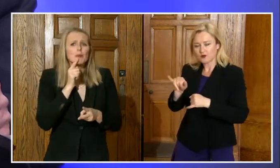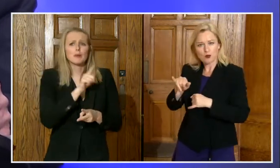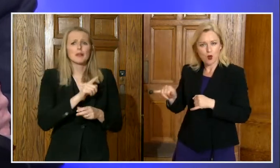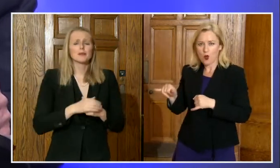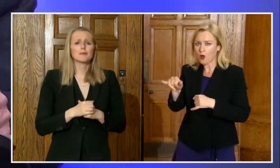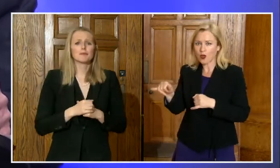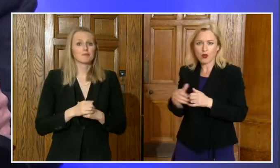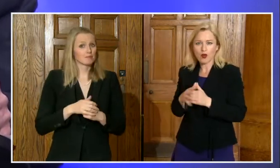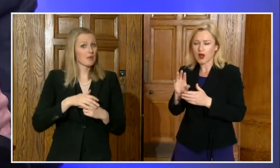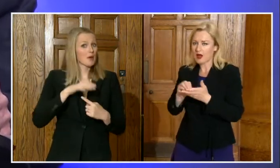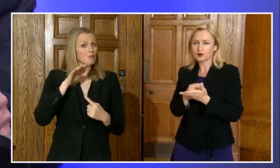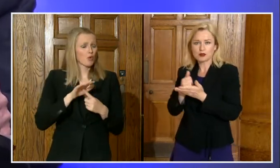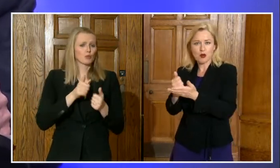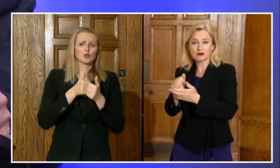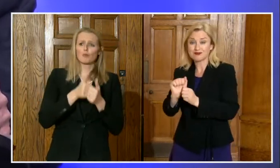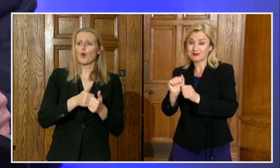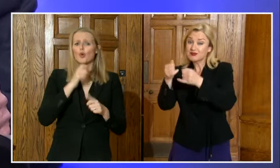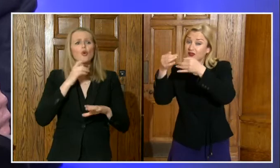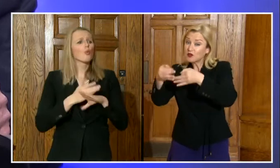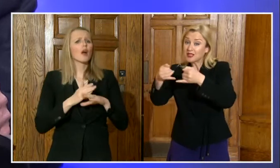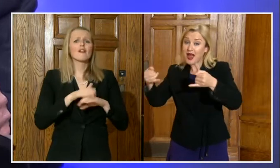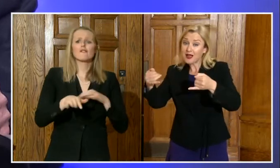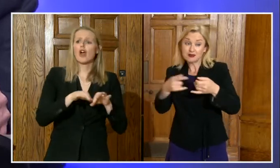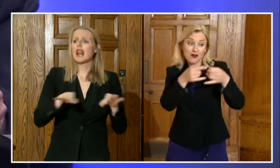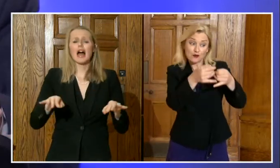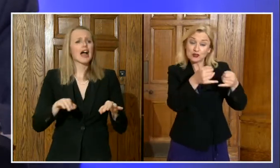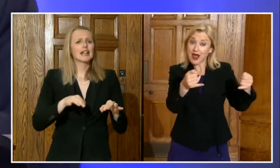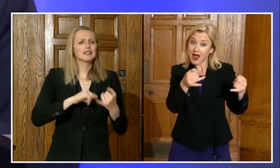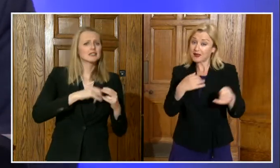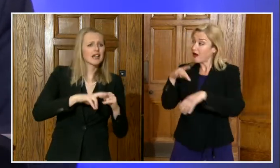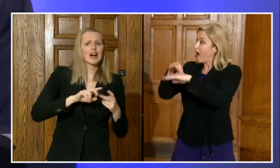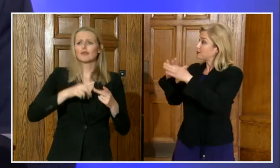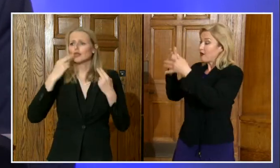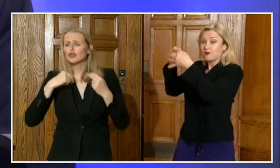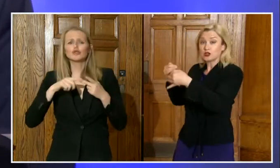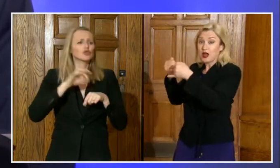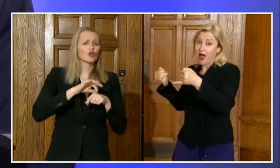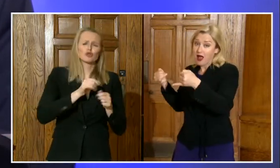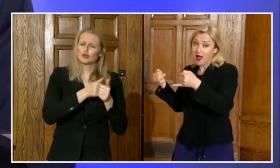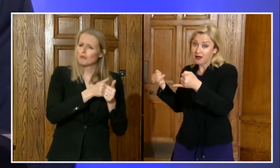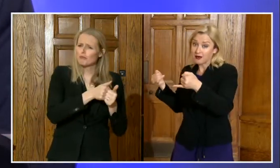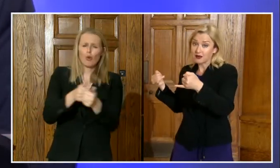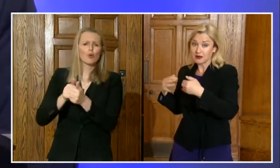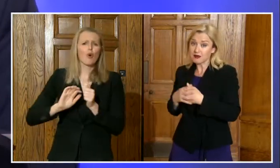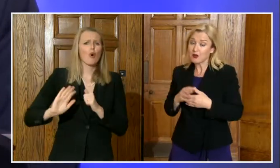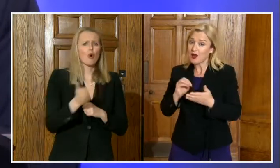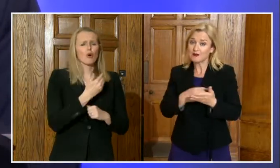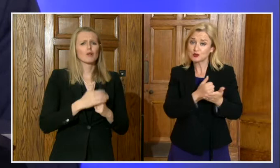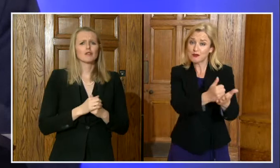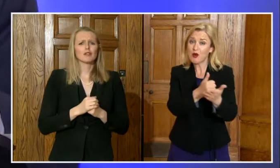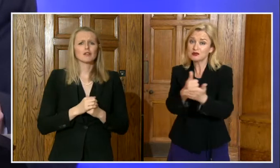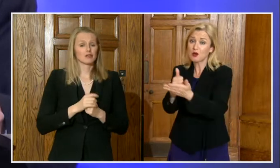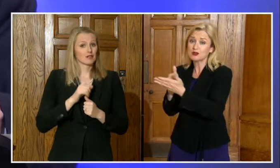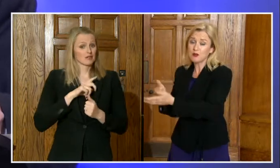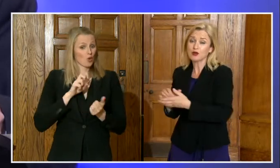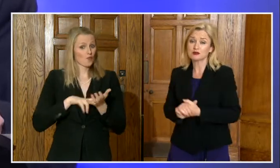keep supporting those in the front line in any way we can. I'm on record as saying that this pandemic has underlined the